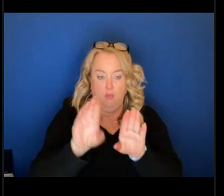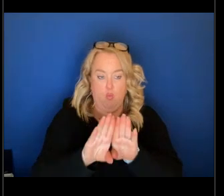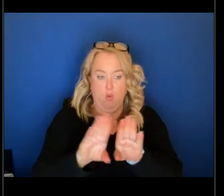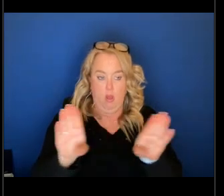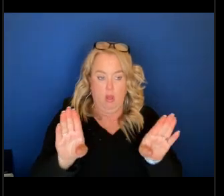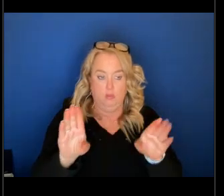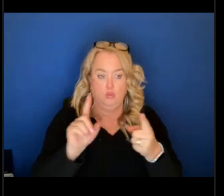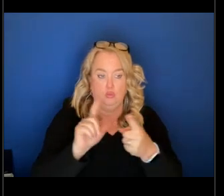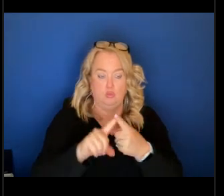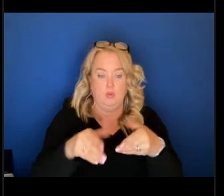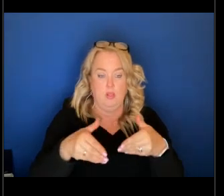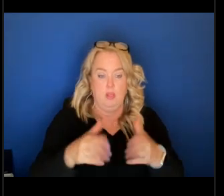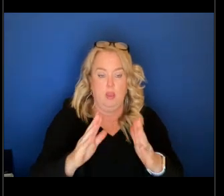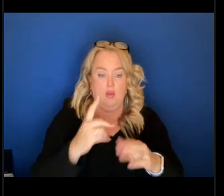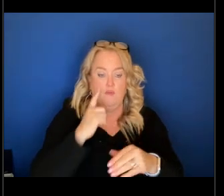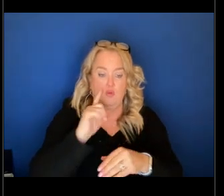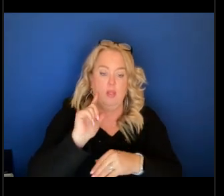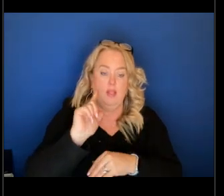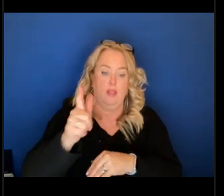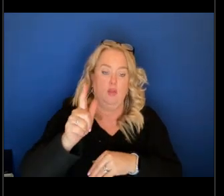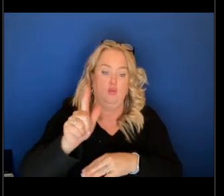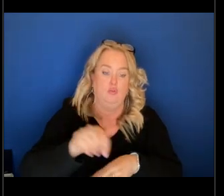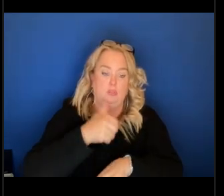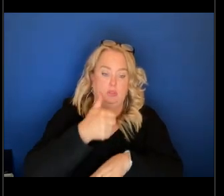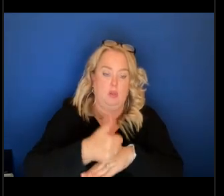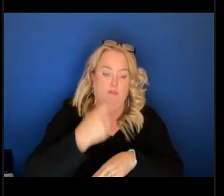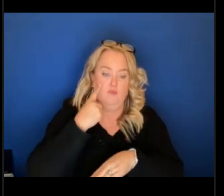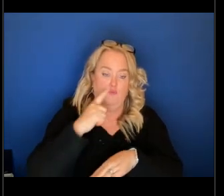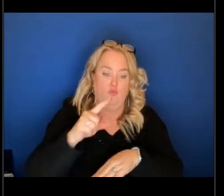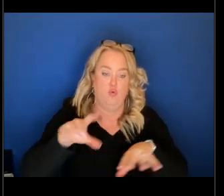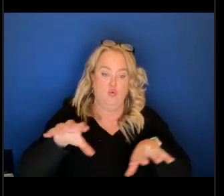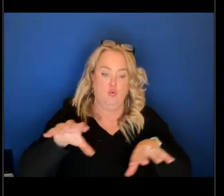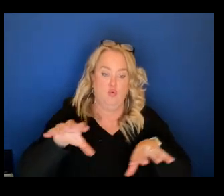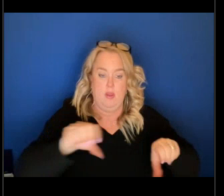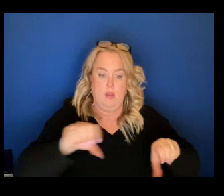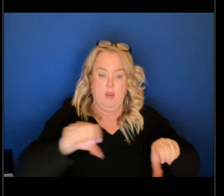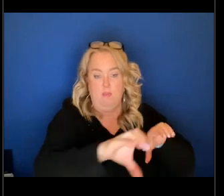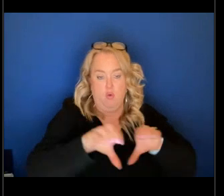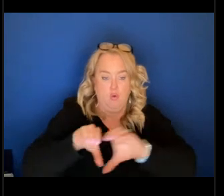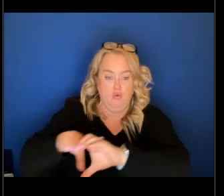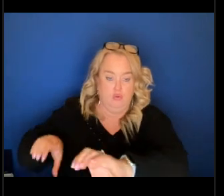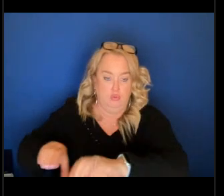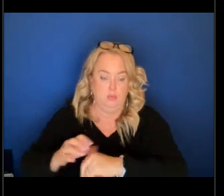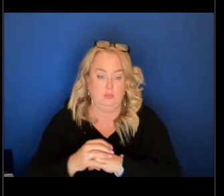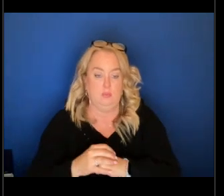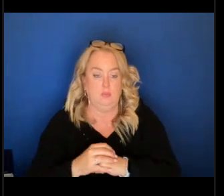to permit the later installation of grab bars.